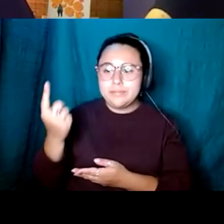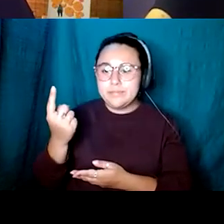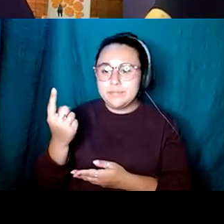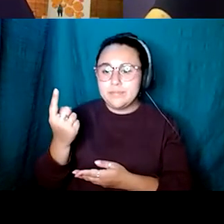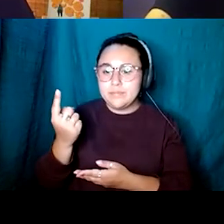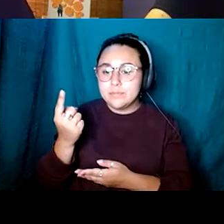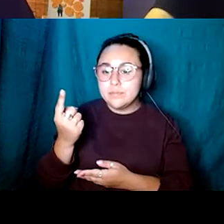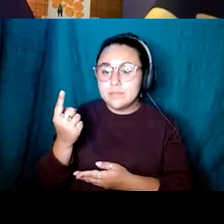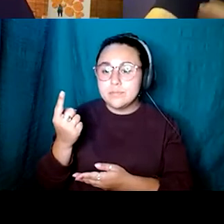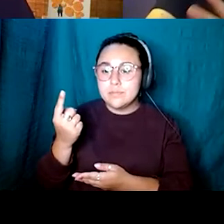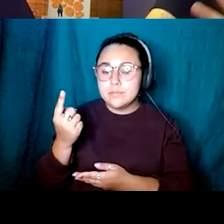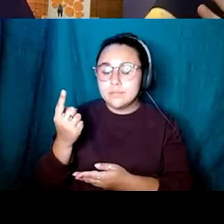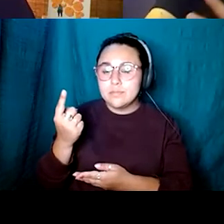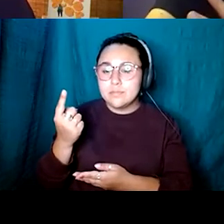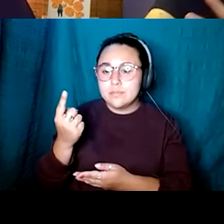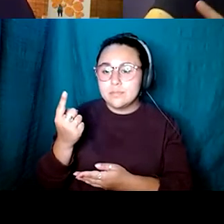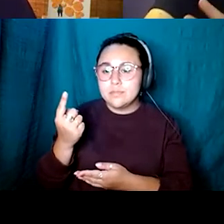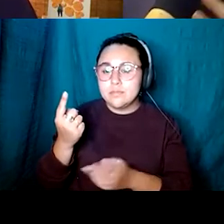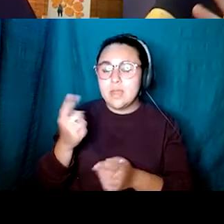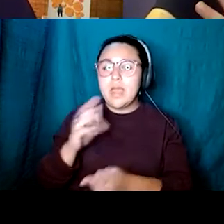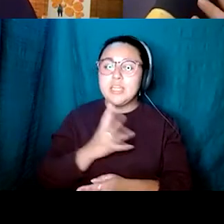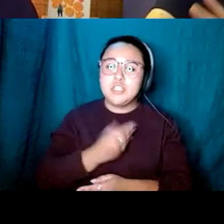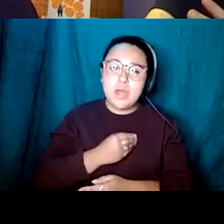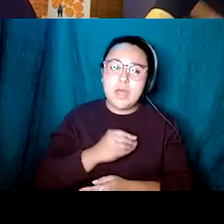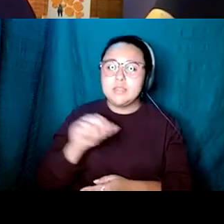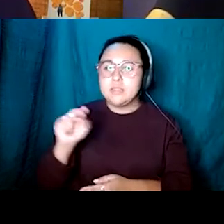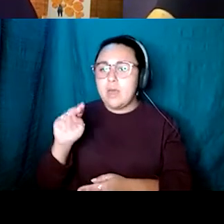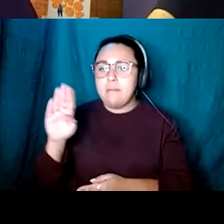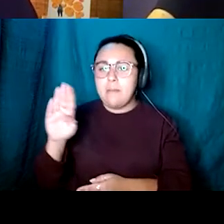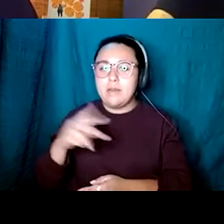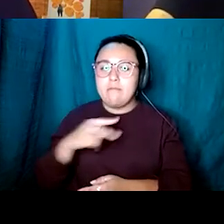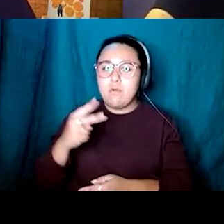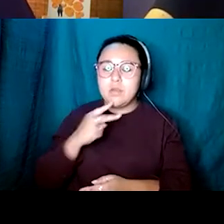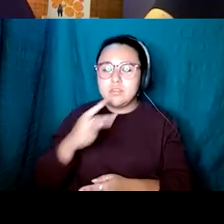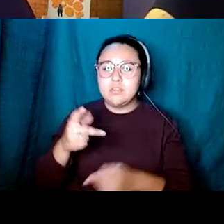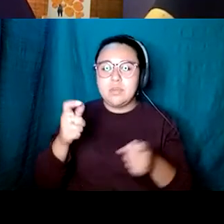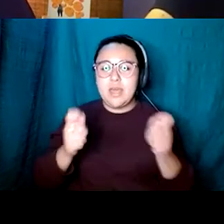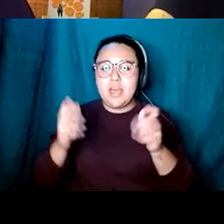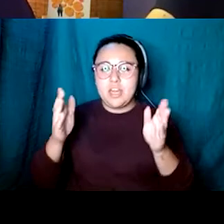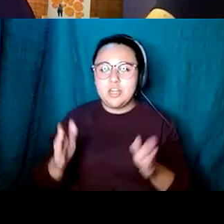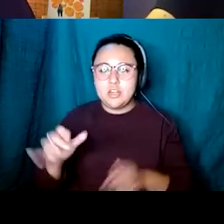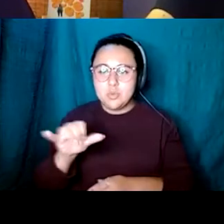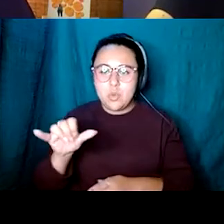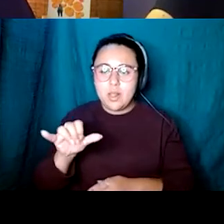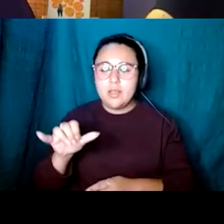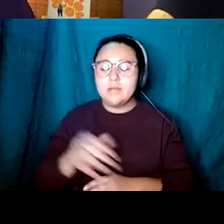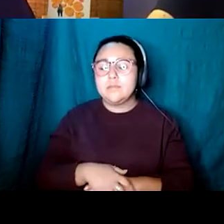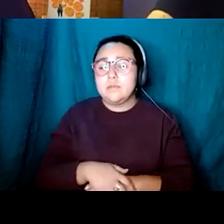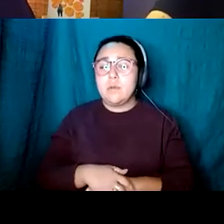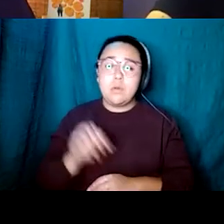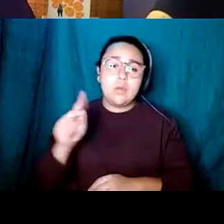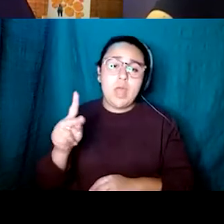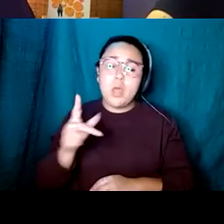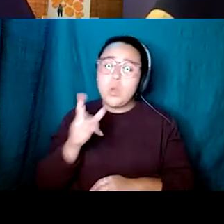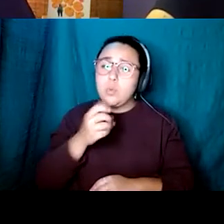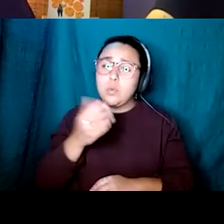we wanted, you know, a trans non-binary voice to be an editor as well. So we were like, okay, who do we know